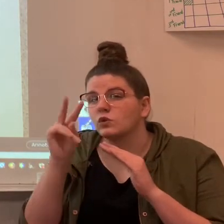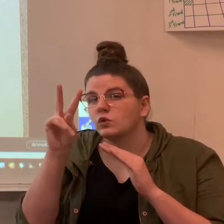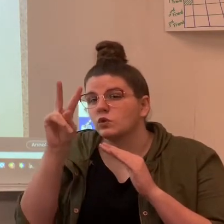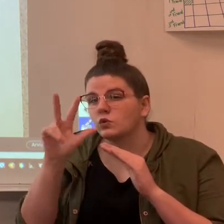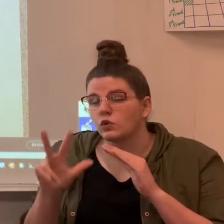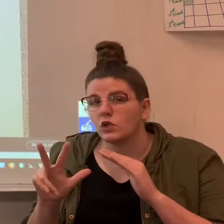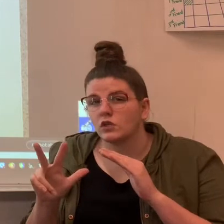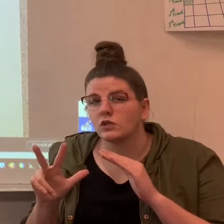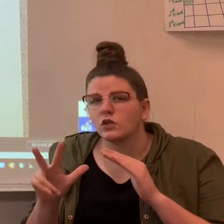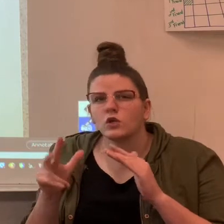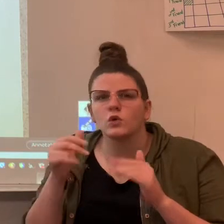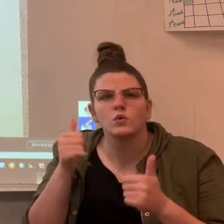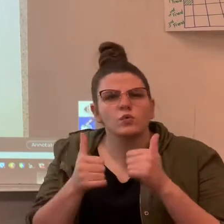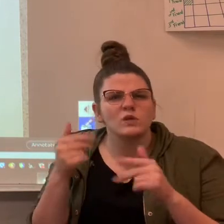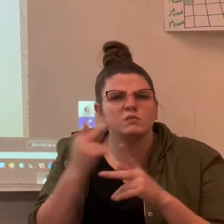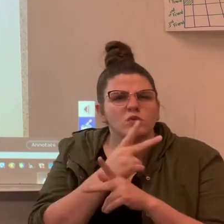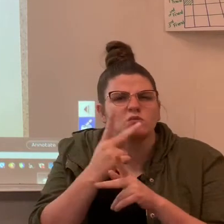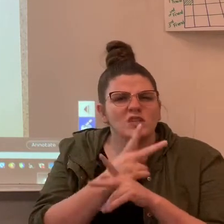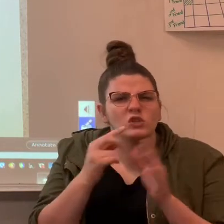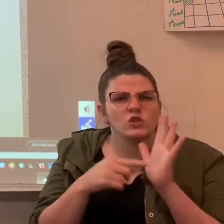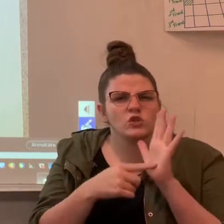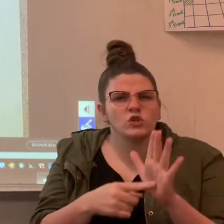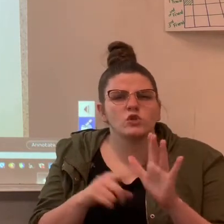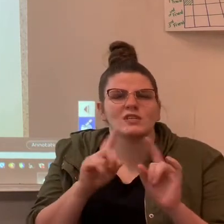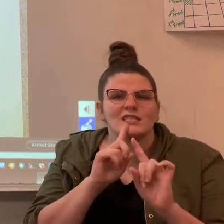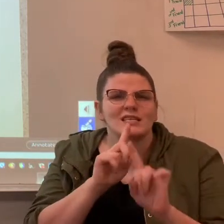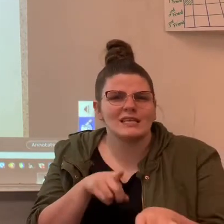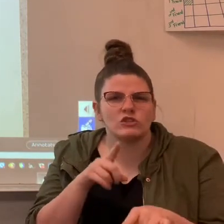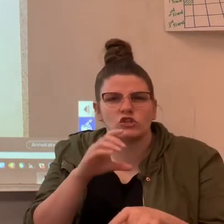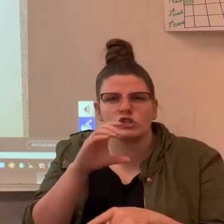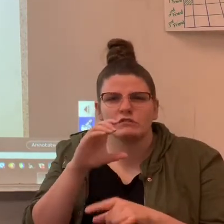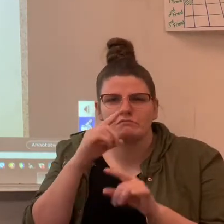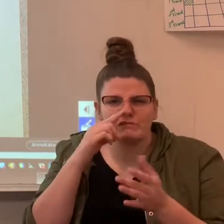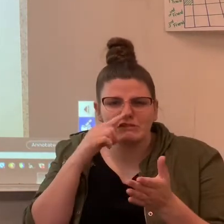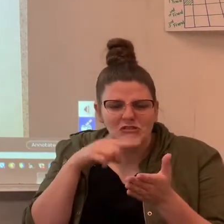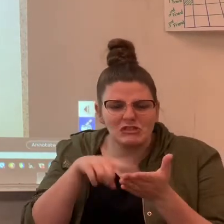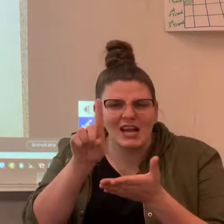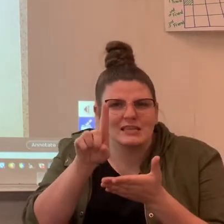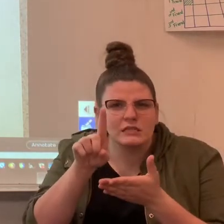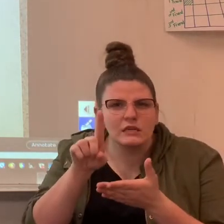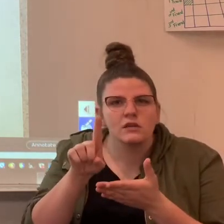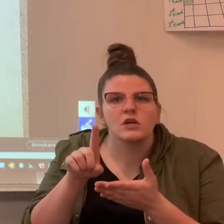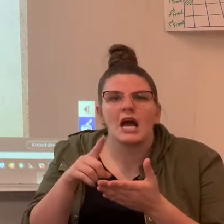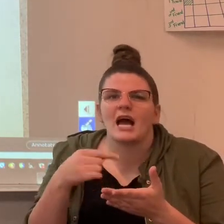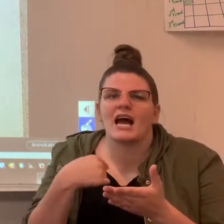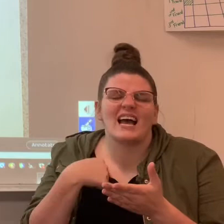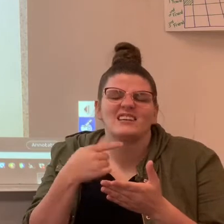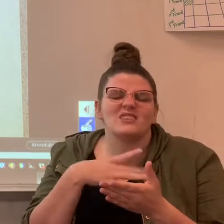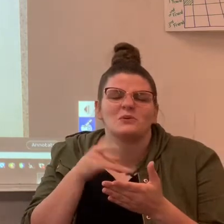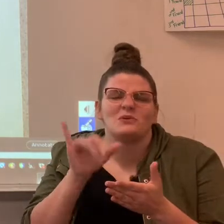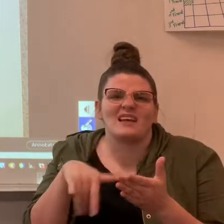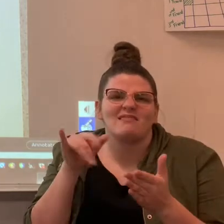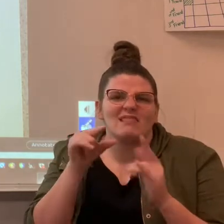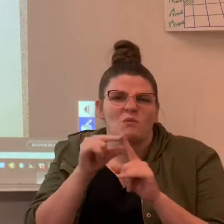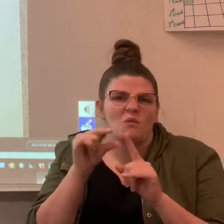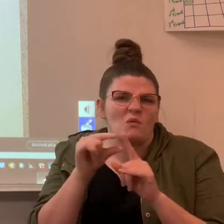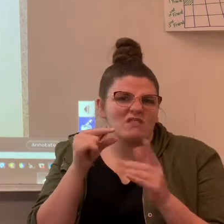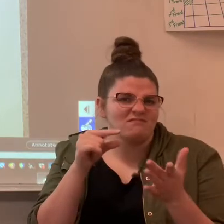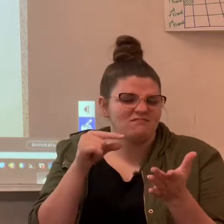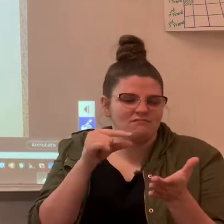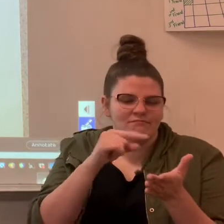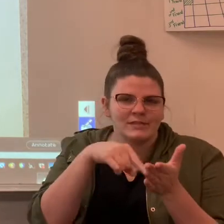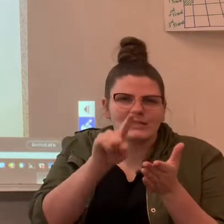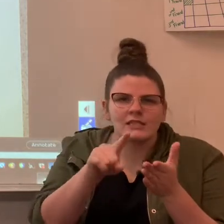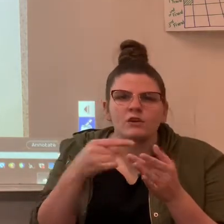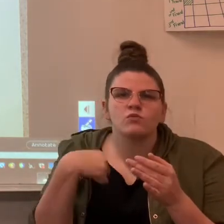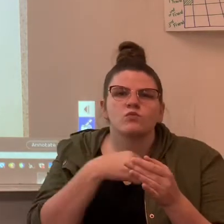shows his answer checks? I'm not very fond of the word checks. Instead, we're going to use the word inverse. And what I mean by